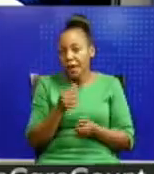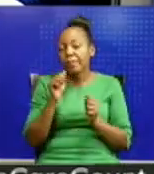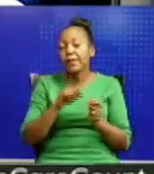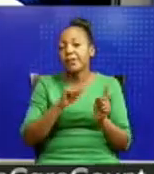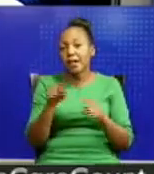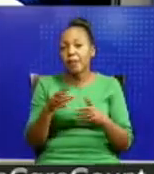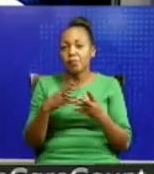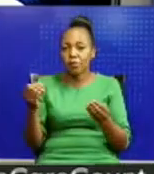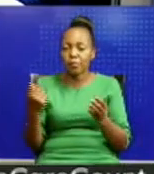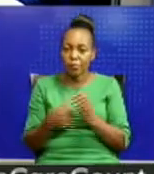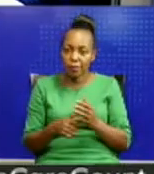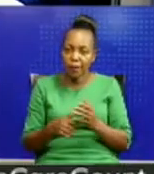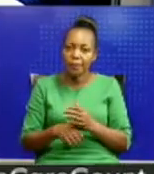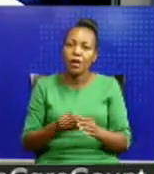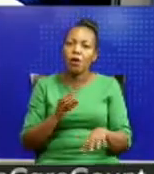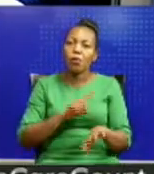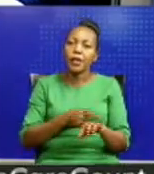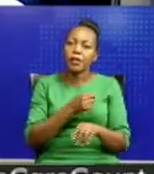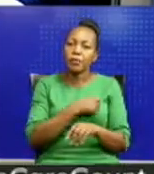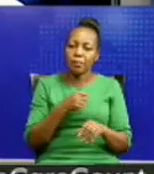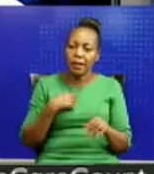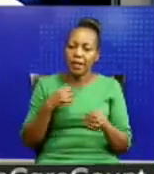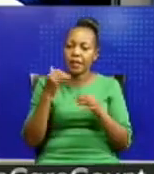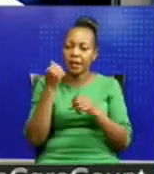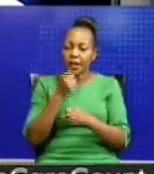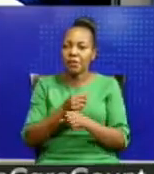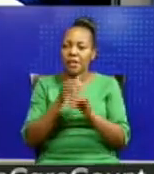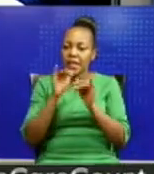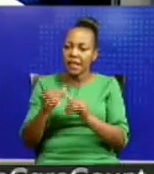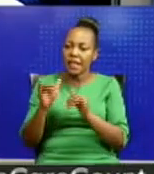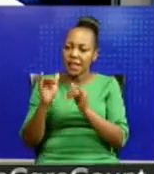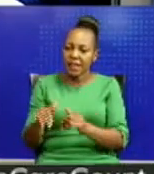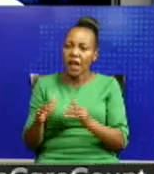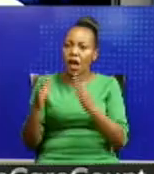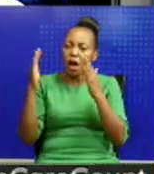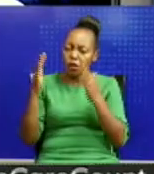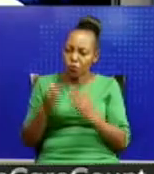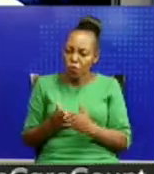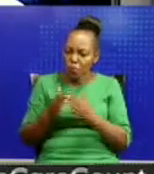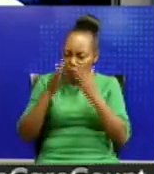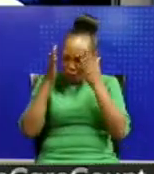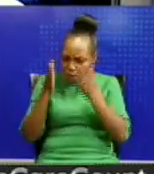intervene. Thirdly, when women and girls spend more time in this